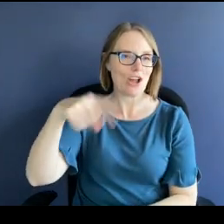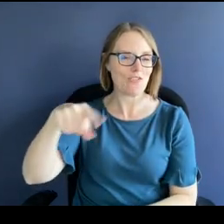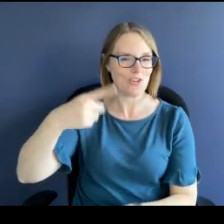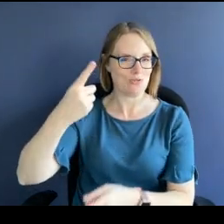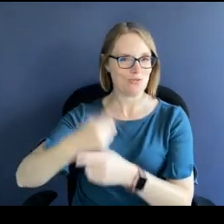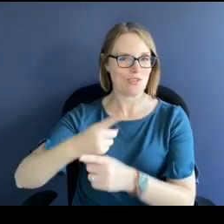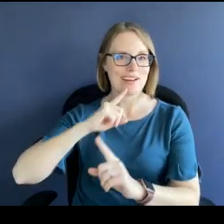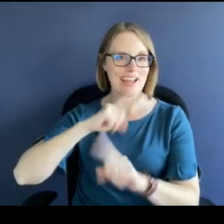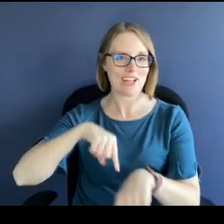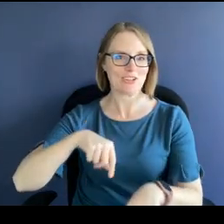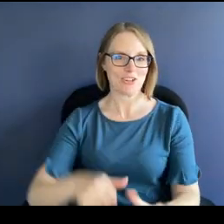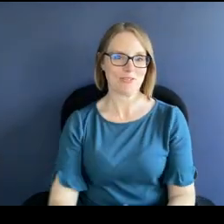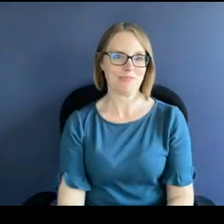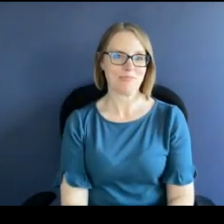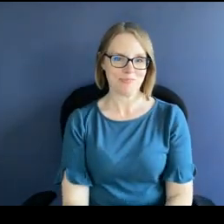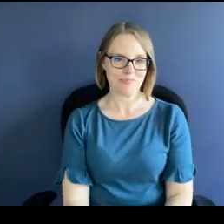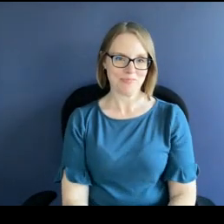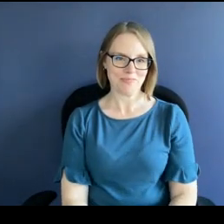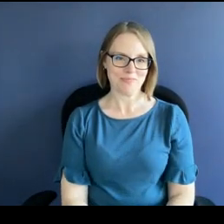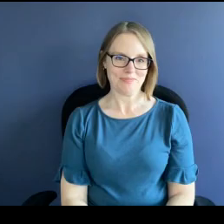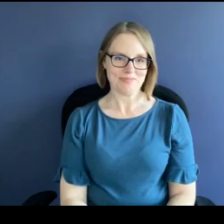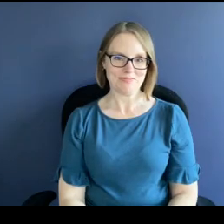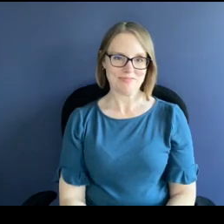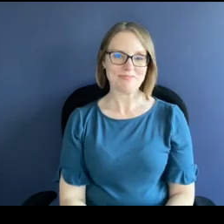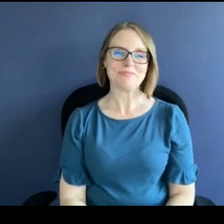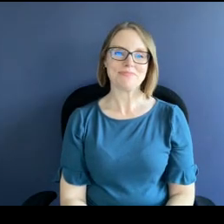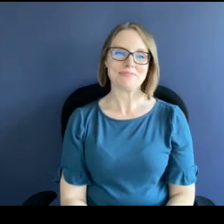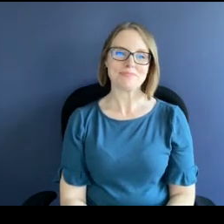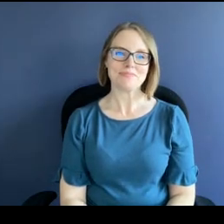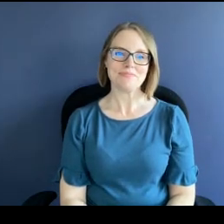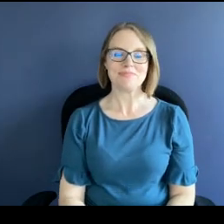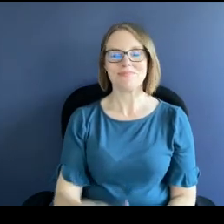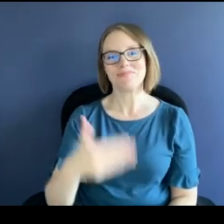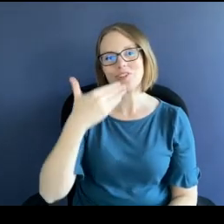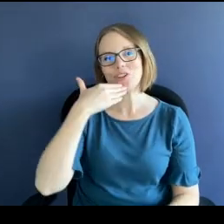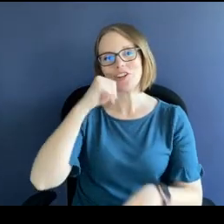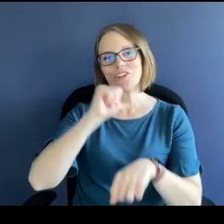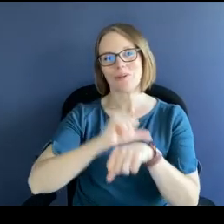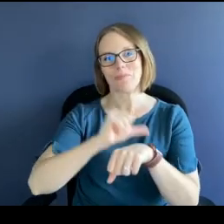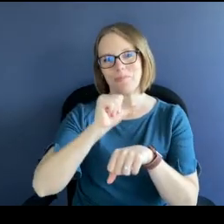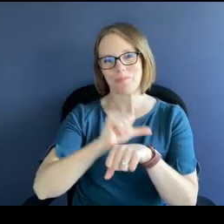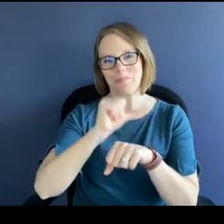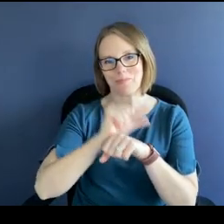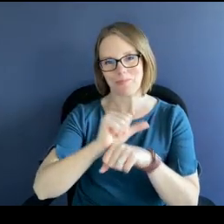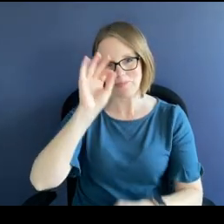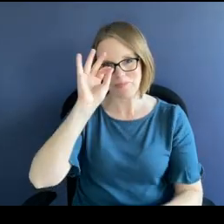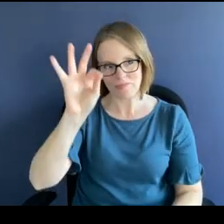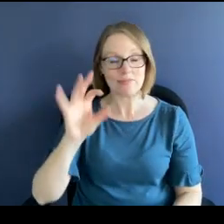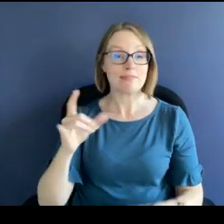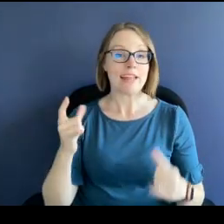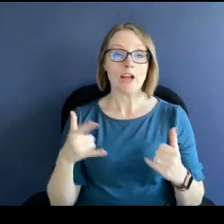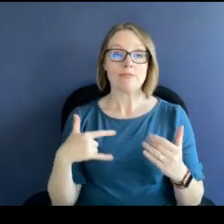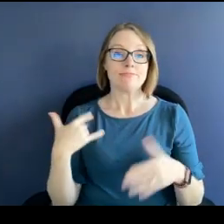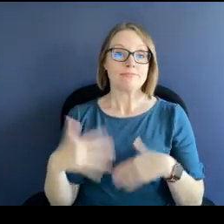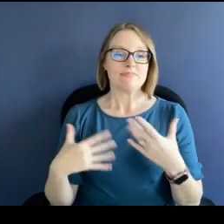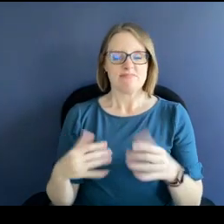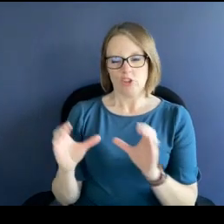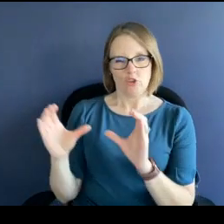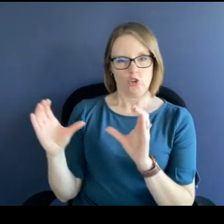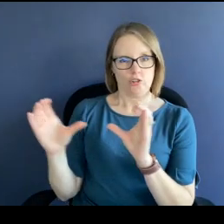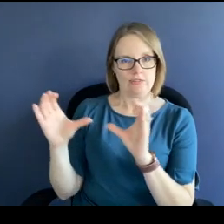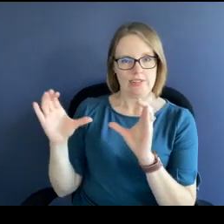correct. So, good job. Good job. All right. So now let's move ahead. Let's talk about